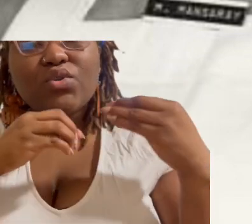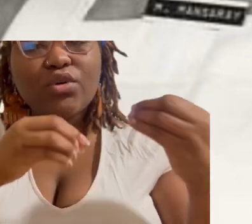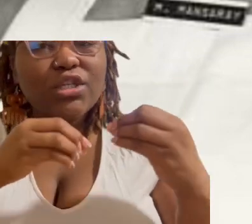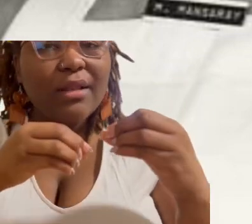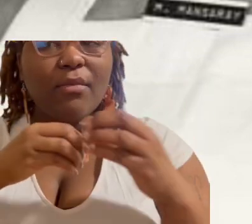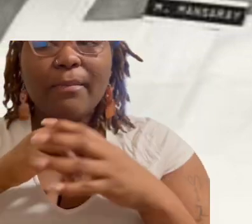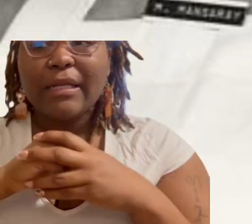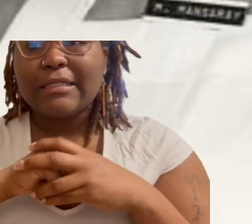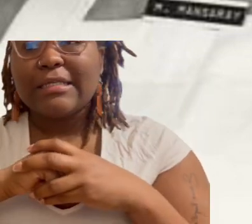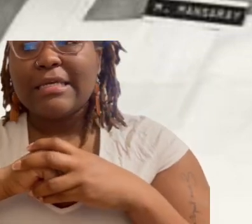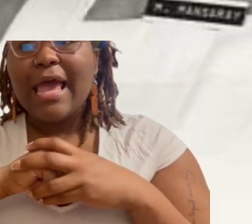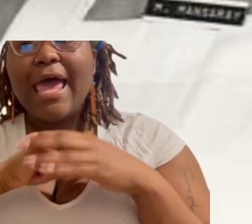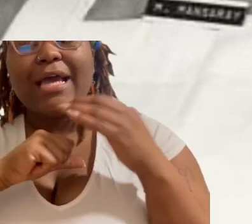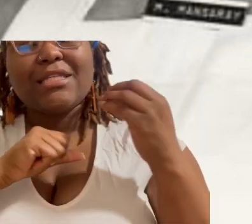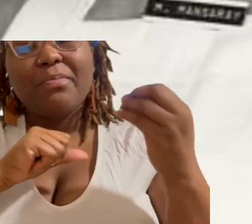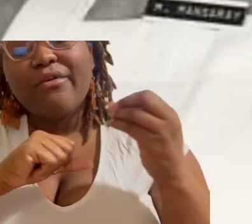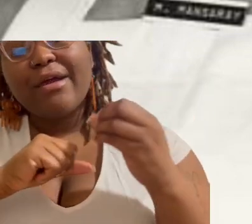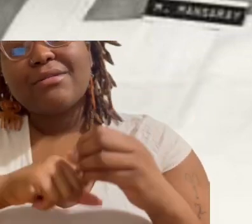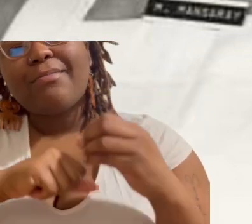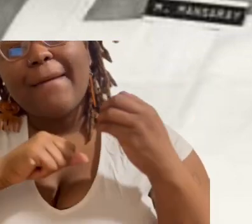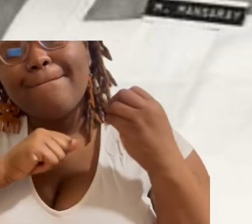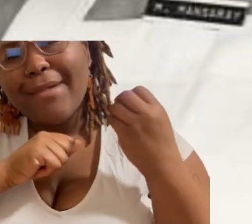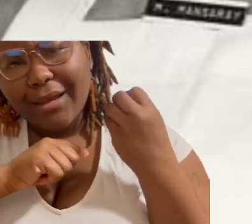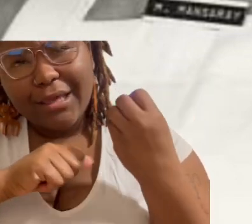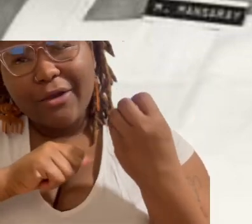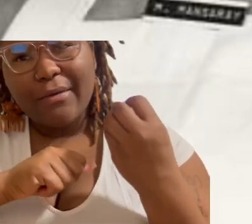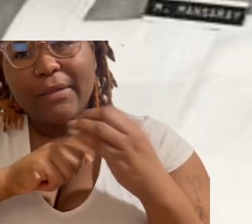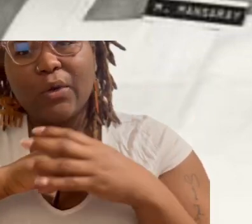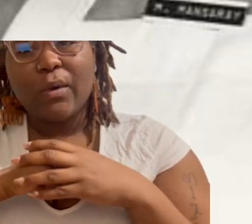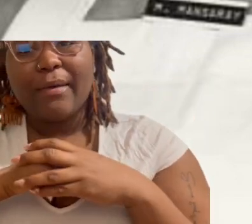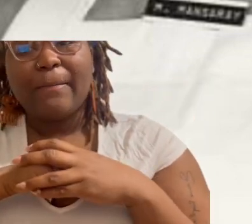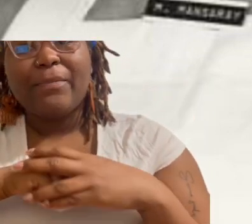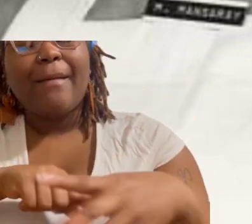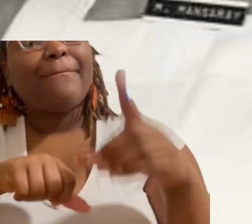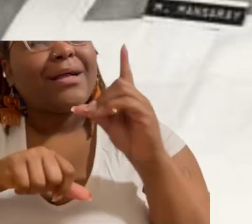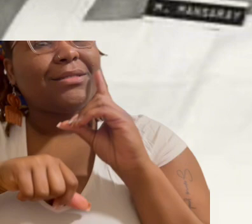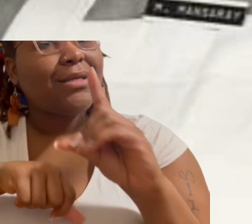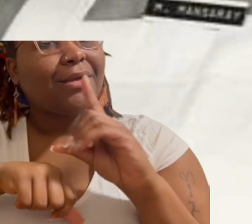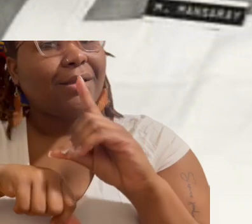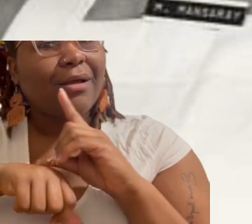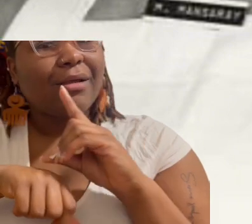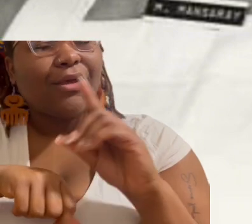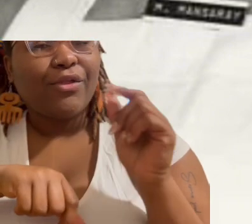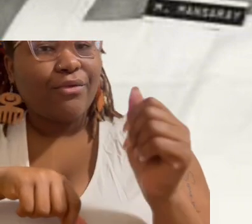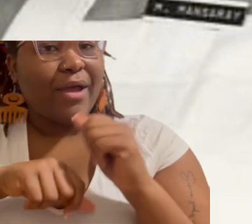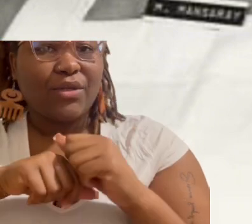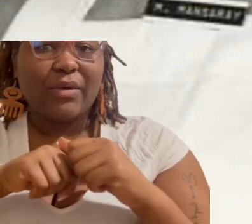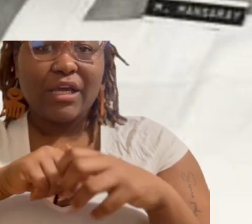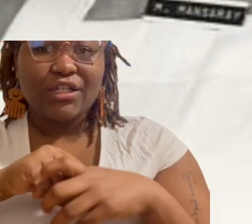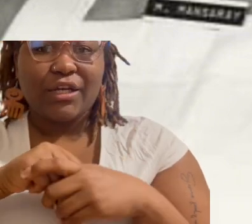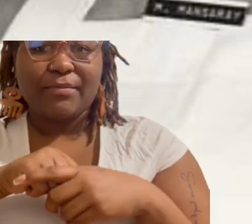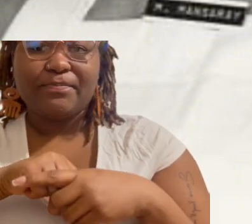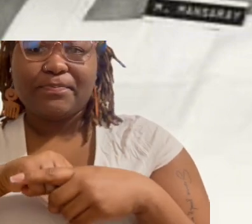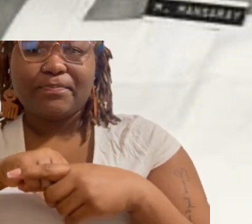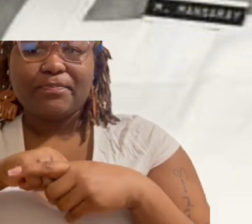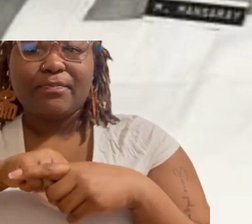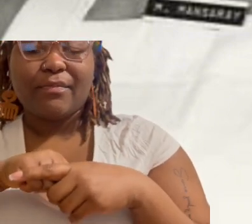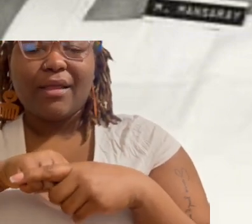rapid social mobility experienced by many Caribbean women, particularly through